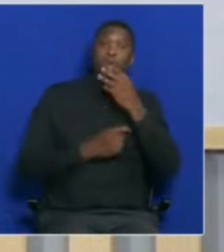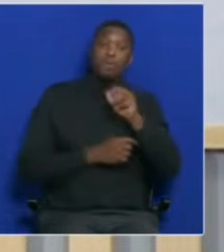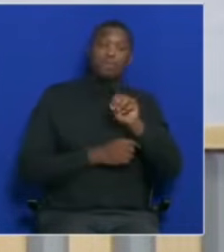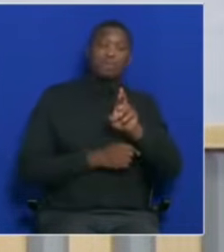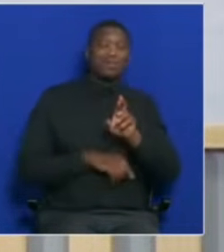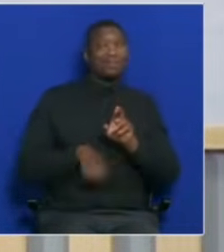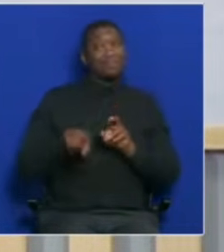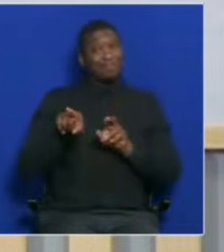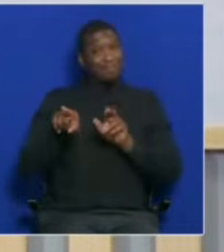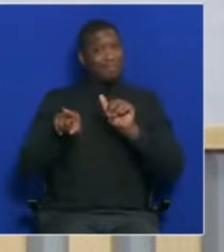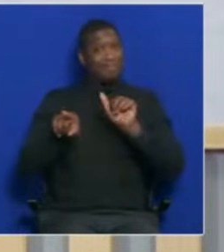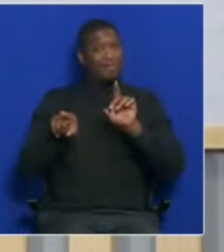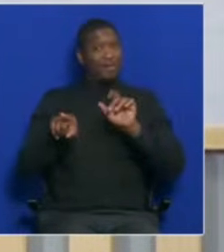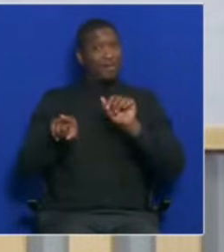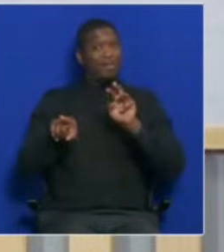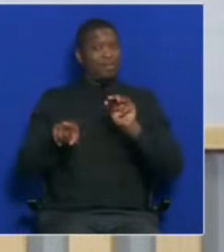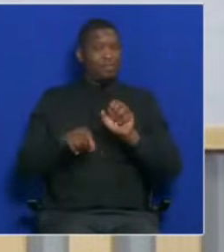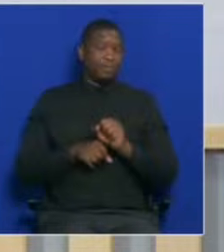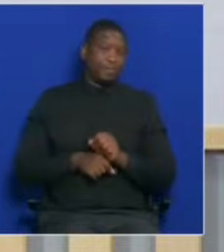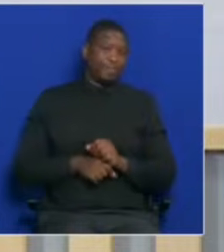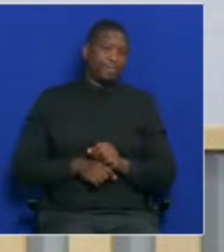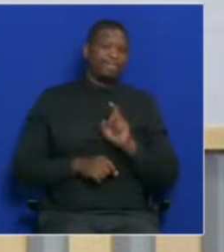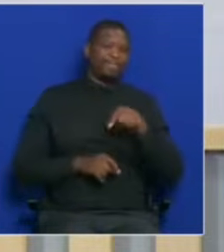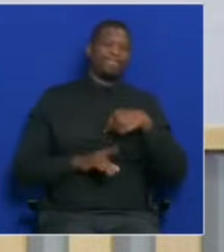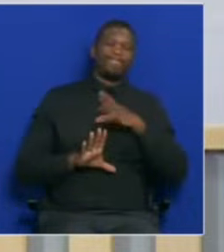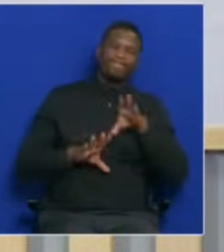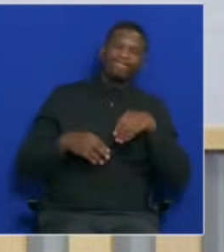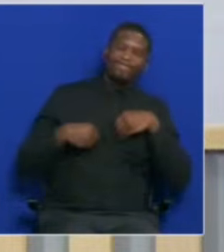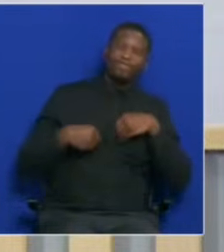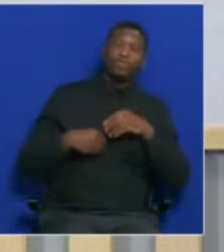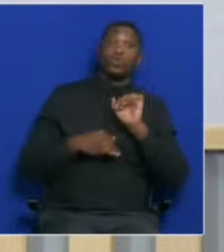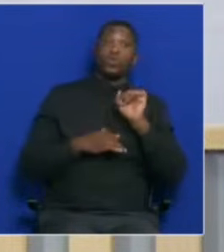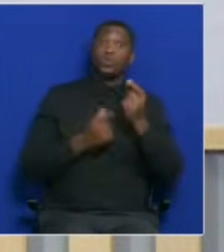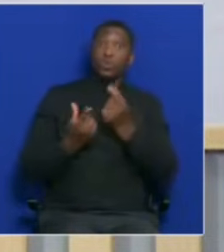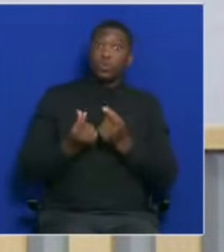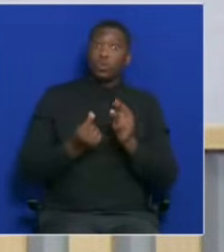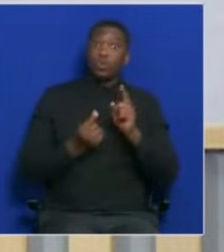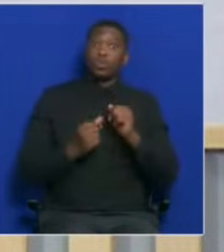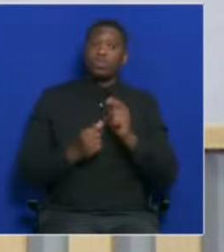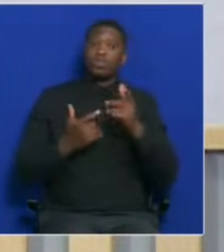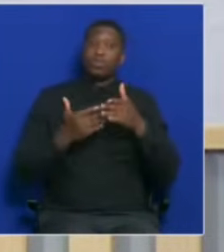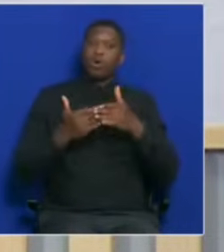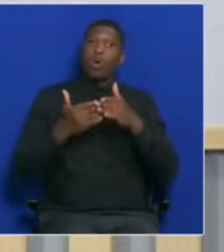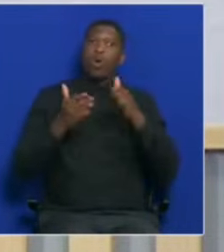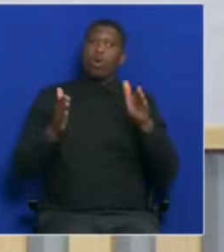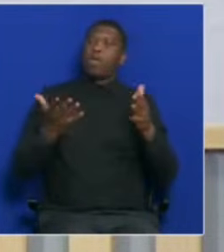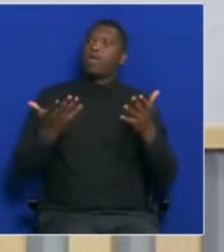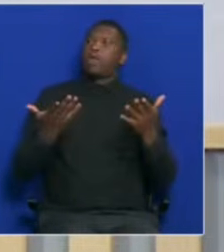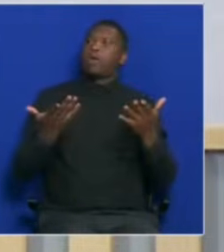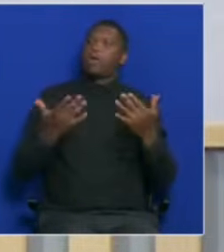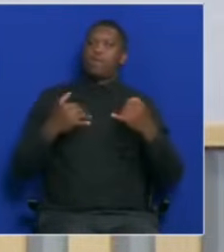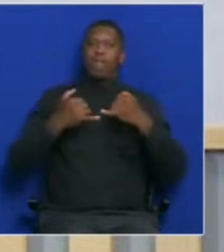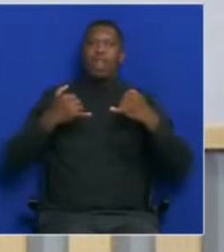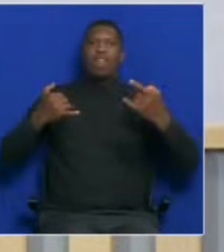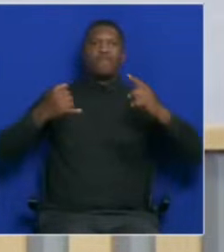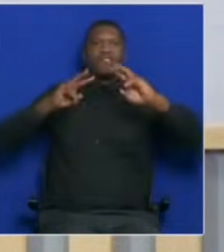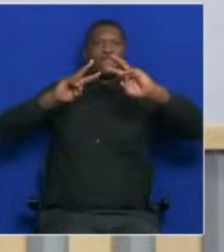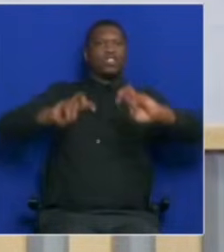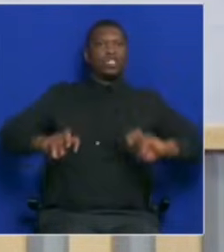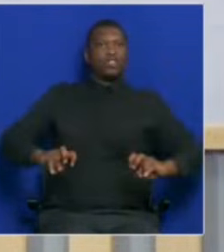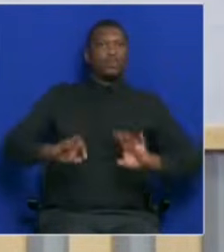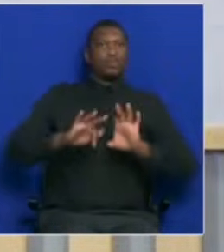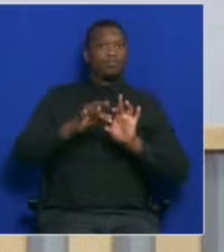I take the point, Commissioner. What you did is you opened a line of investigation in relation to Mr.